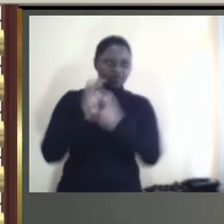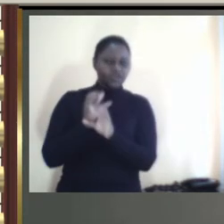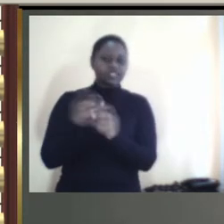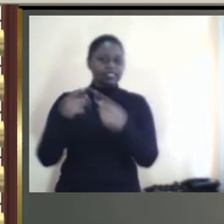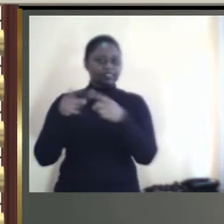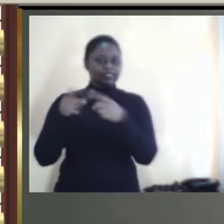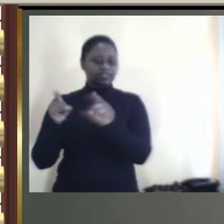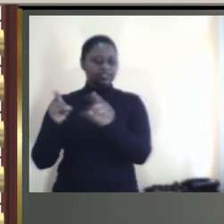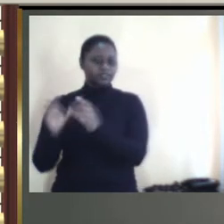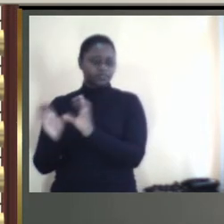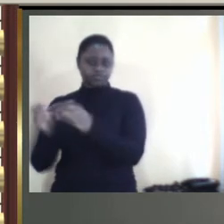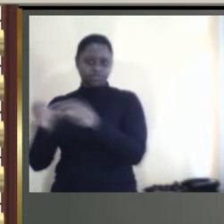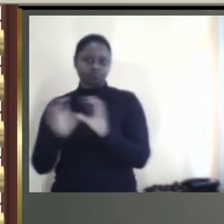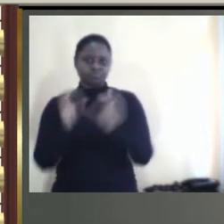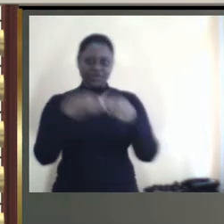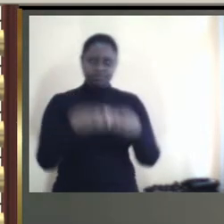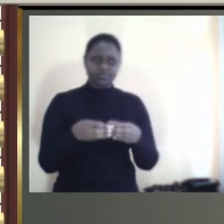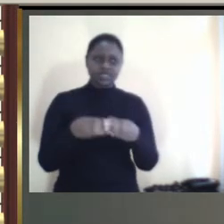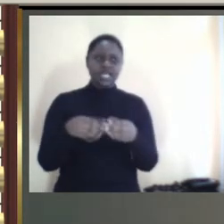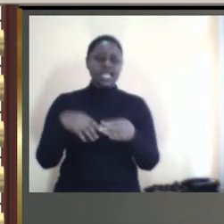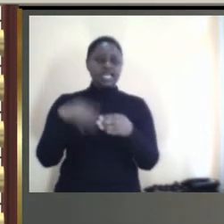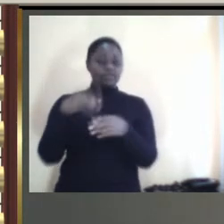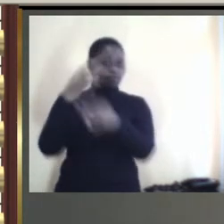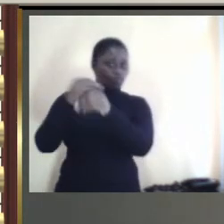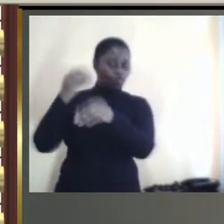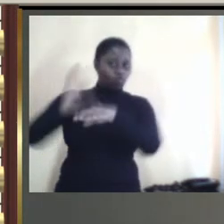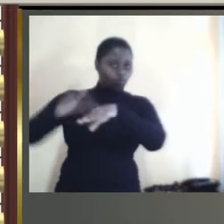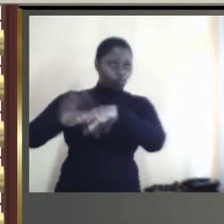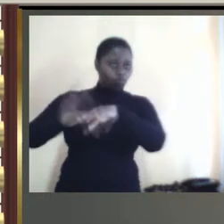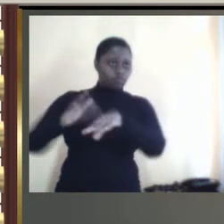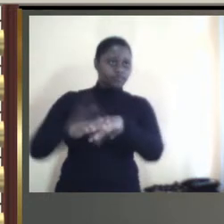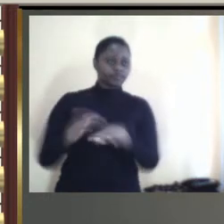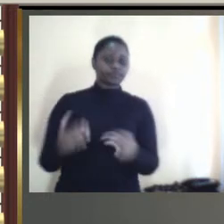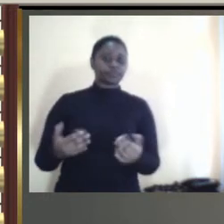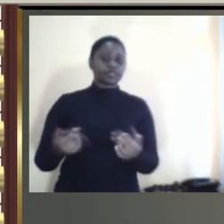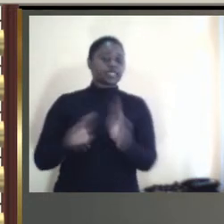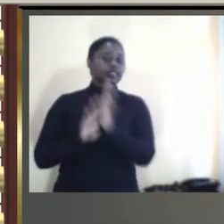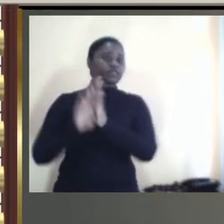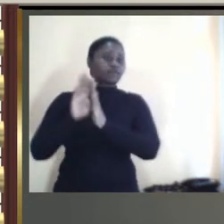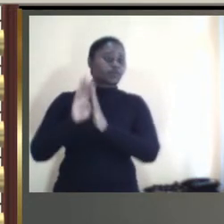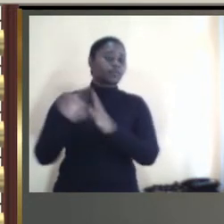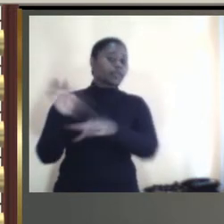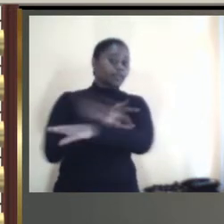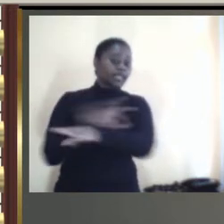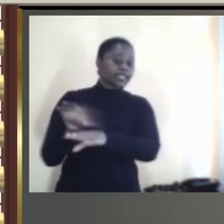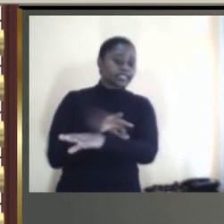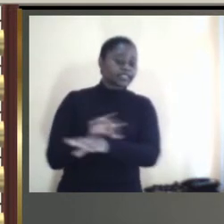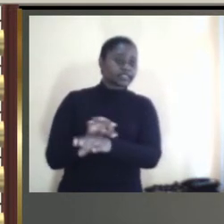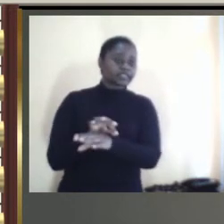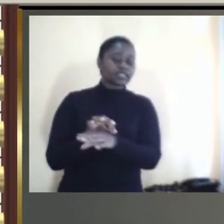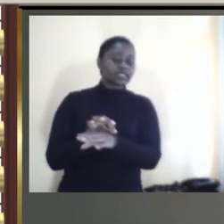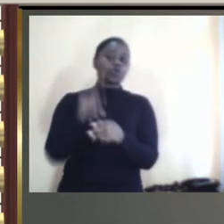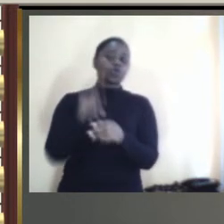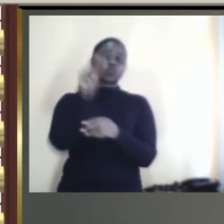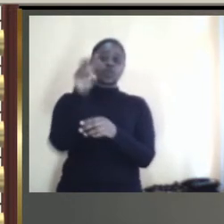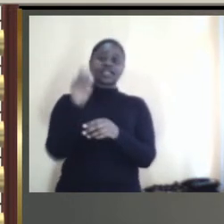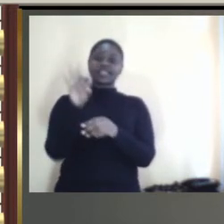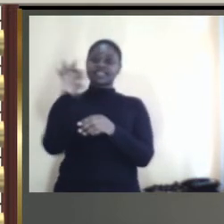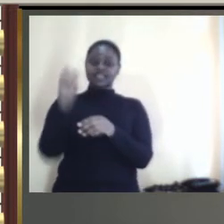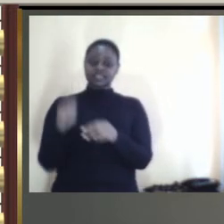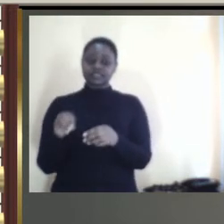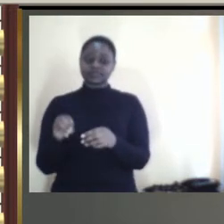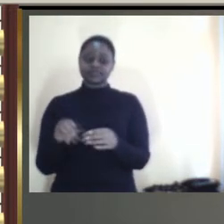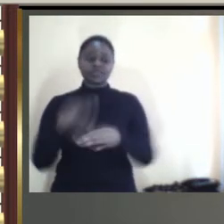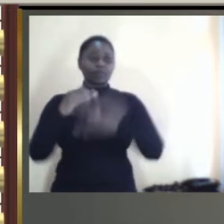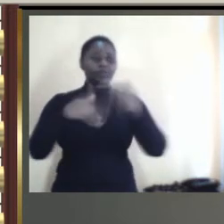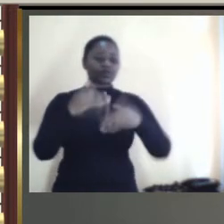sectors that embodies growth multipliers. The National Development Plan Vision 2030 places